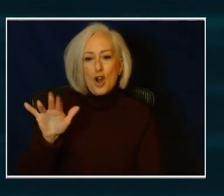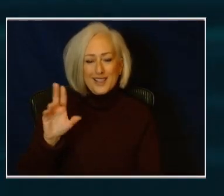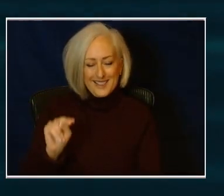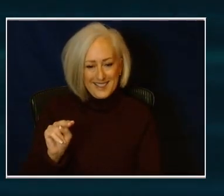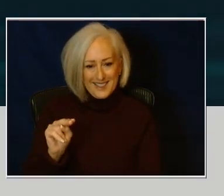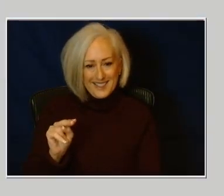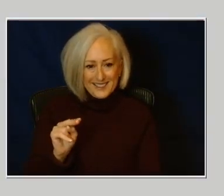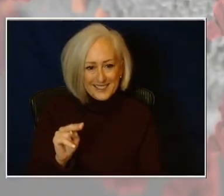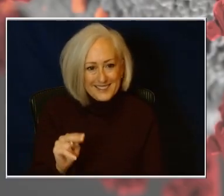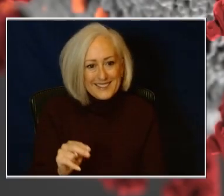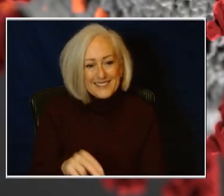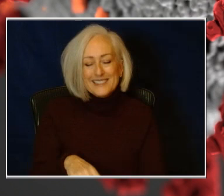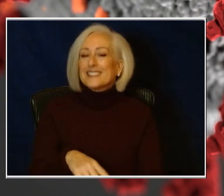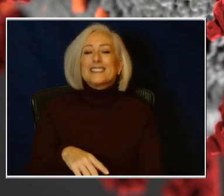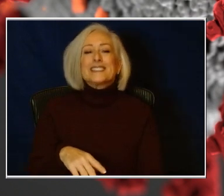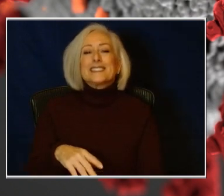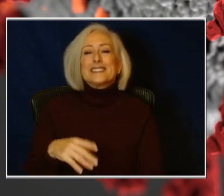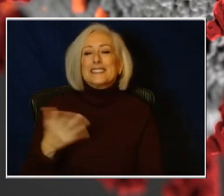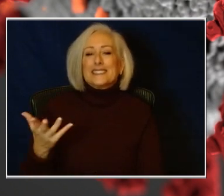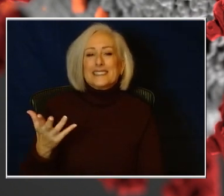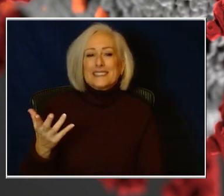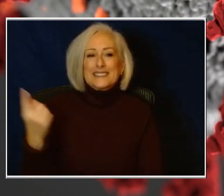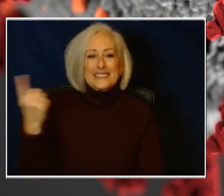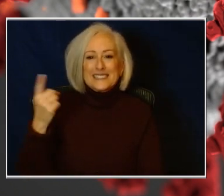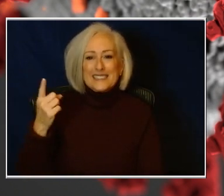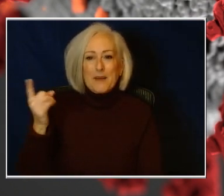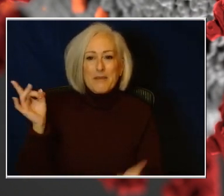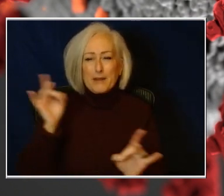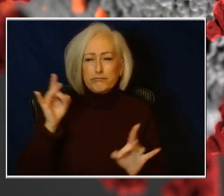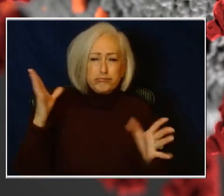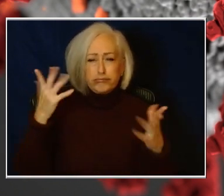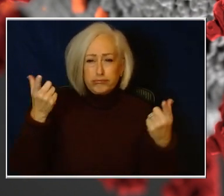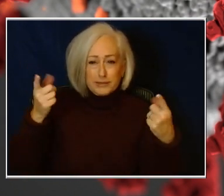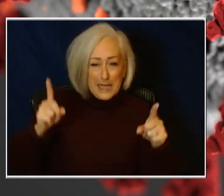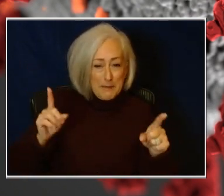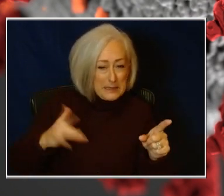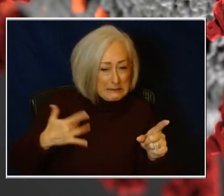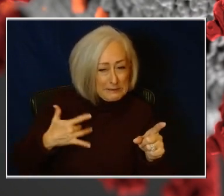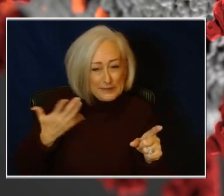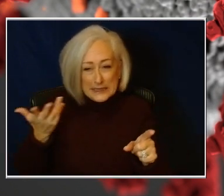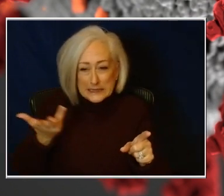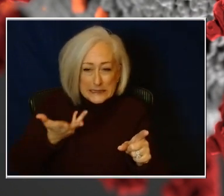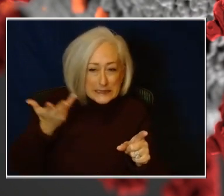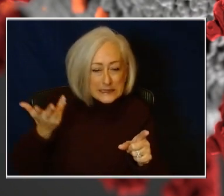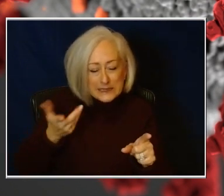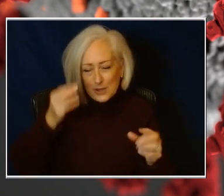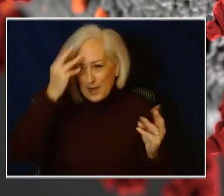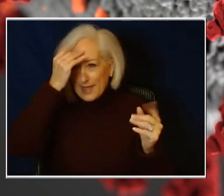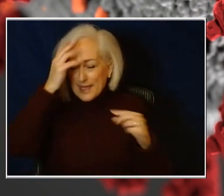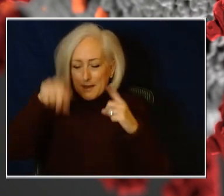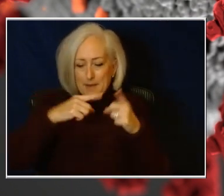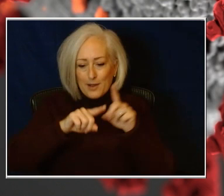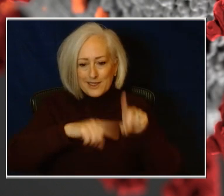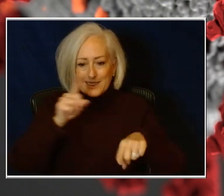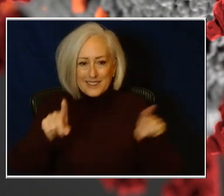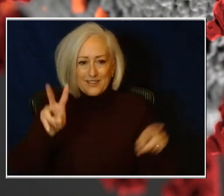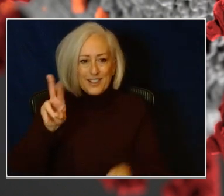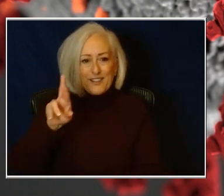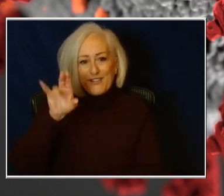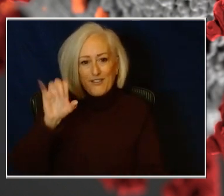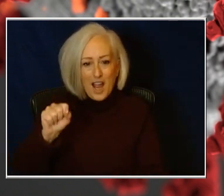Hawkinson. Hawkeye. Yeah. Something wicked this way comes, it feels like, when we keep thinking about all these different viral processes, be it